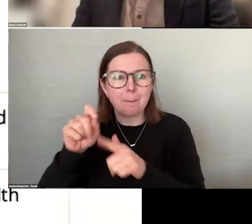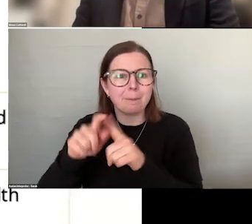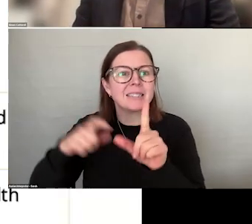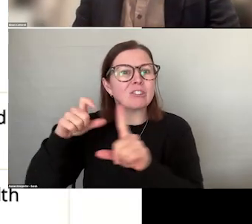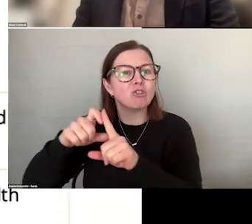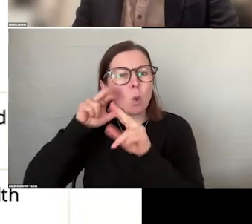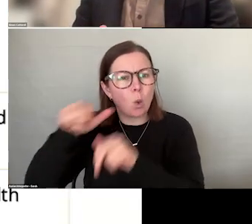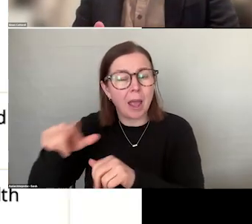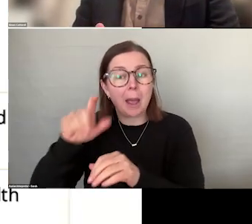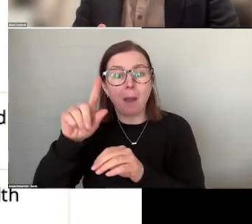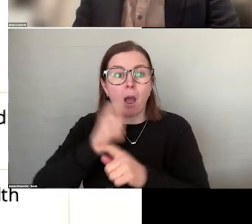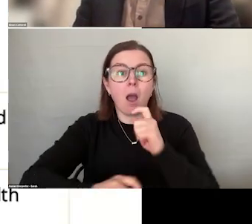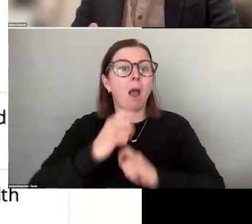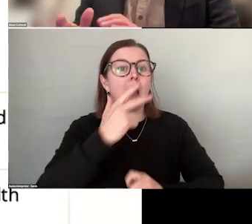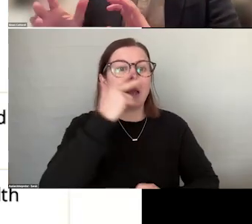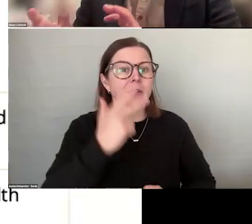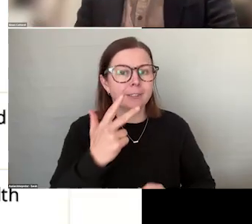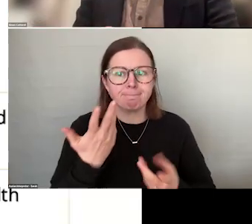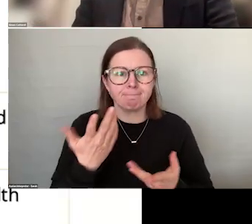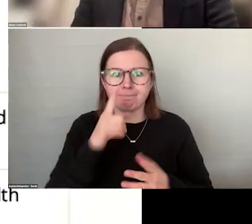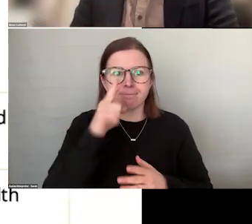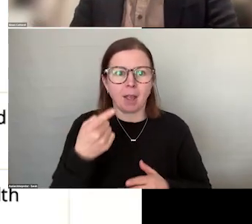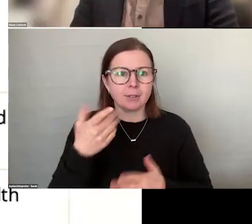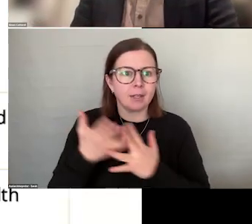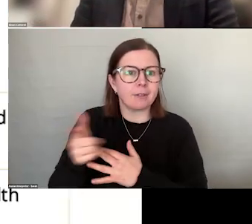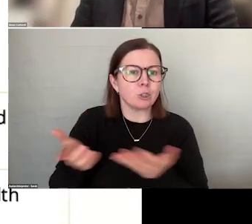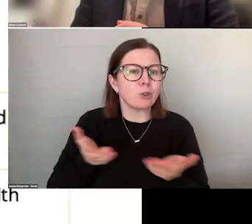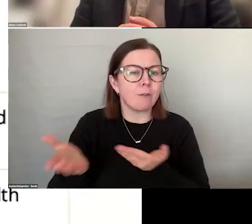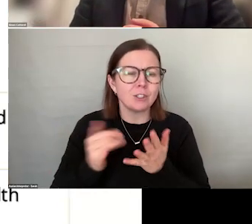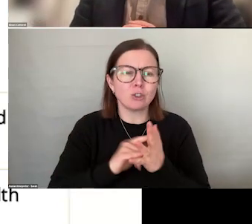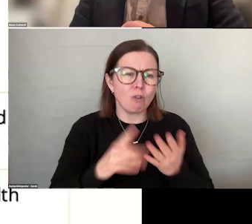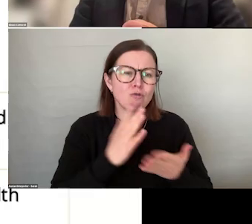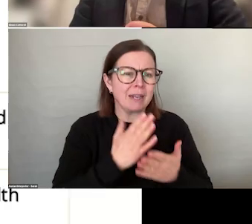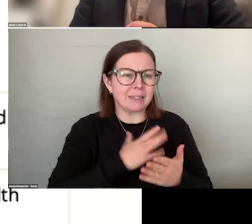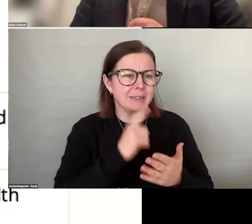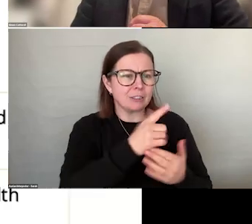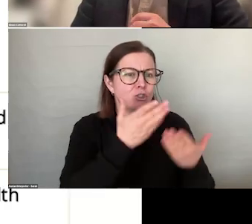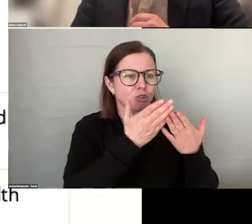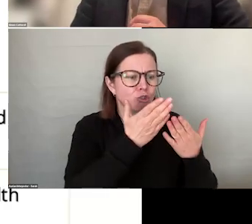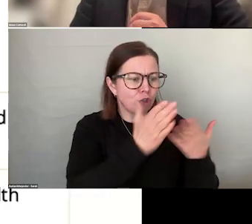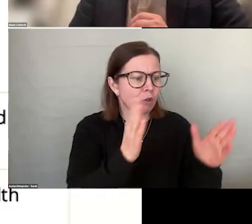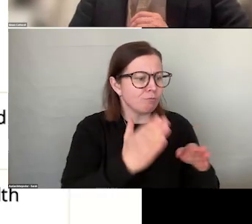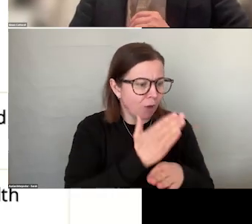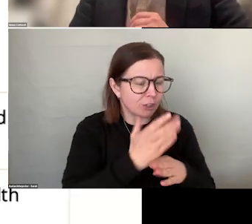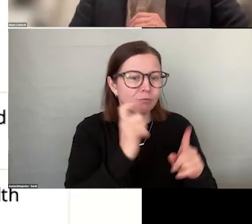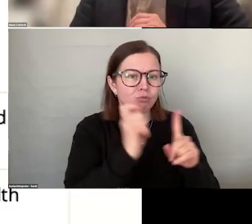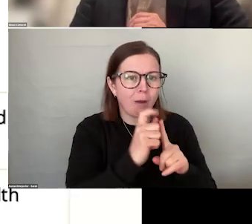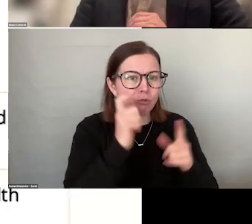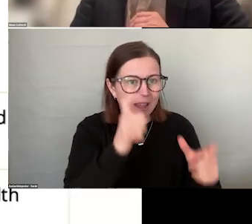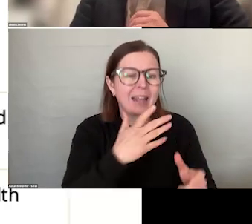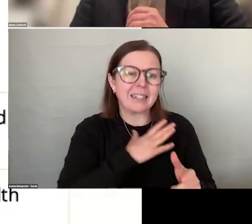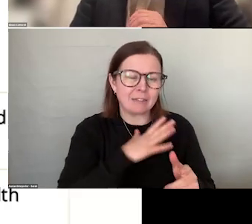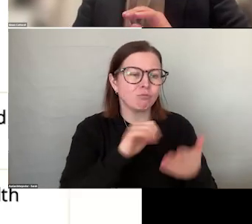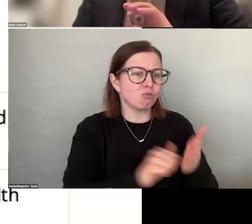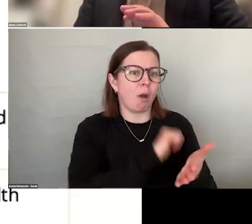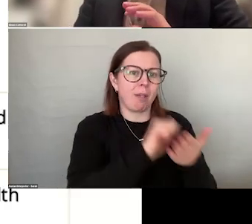no longer eligible for that service. So we really need general practice and primary care to be properly funded to